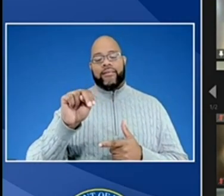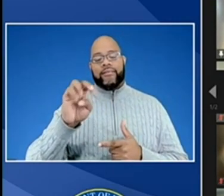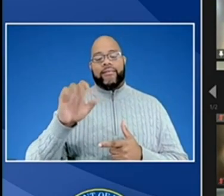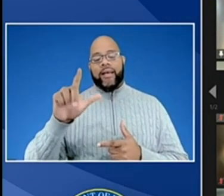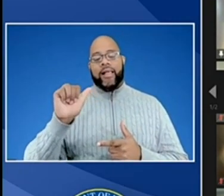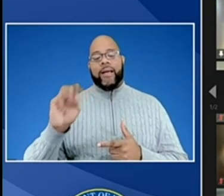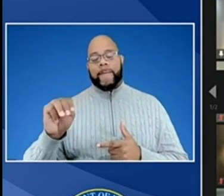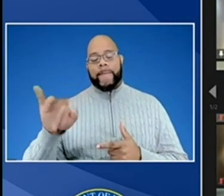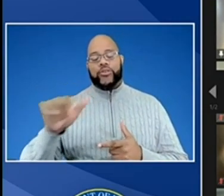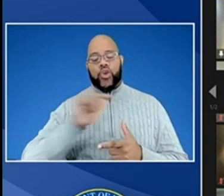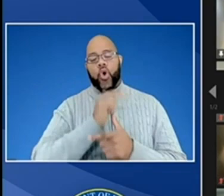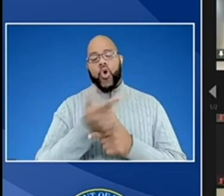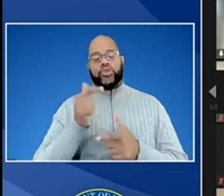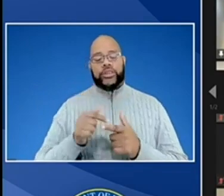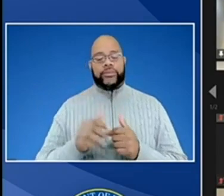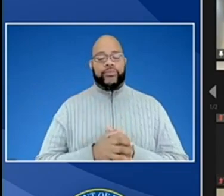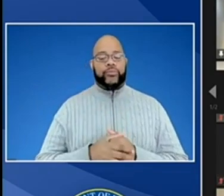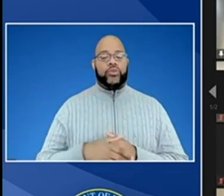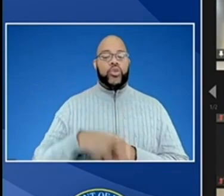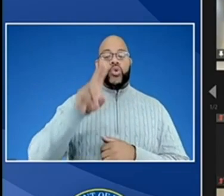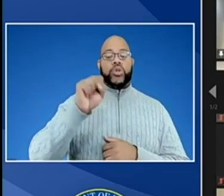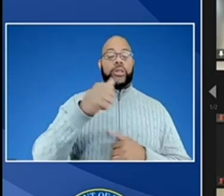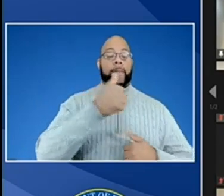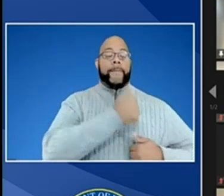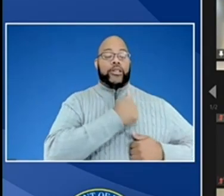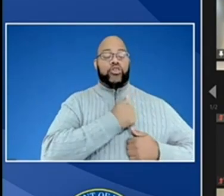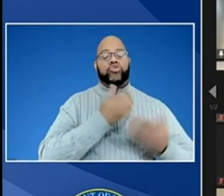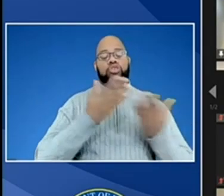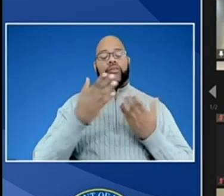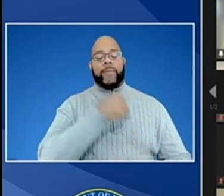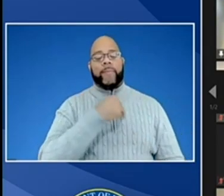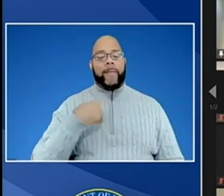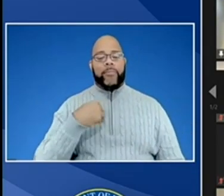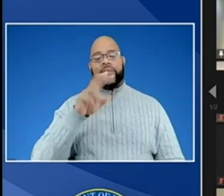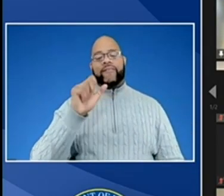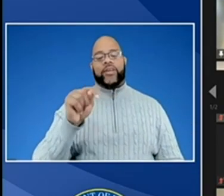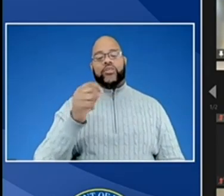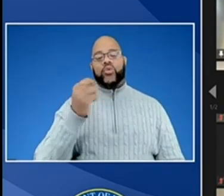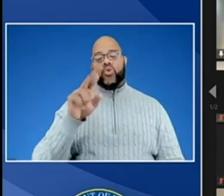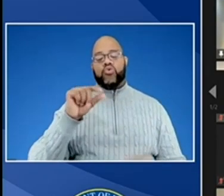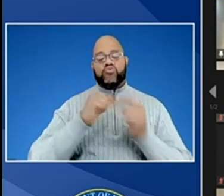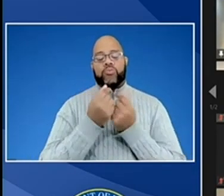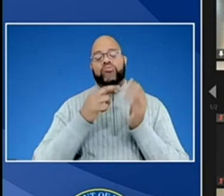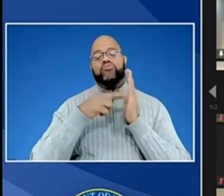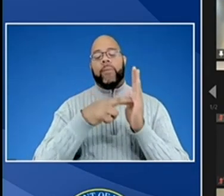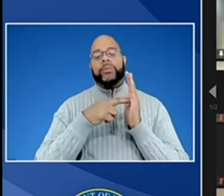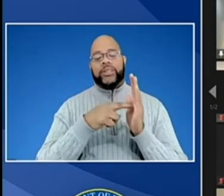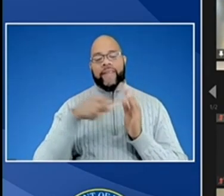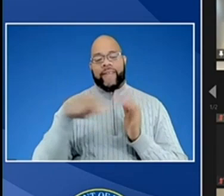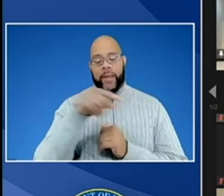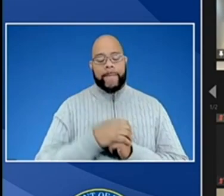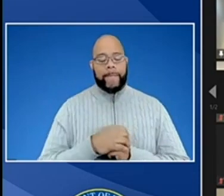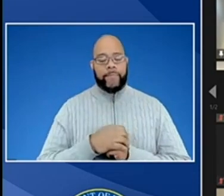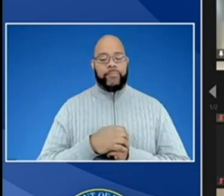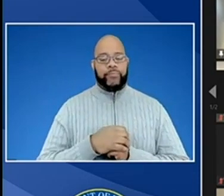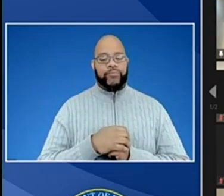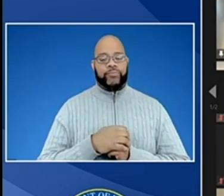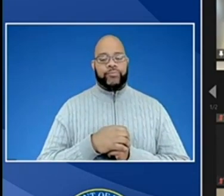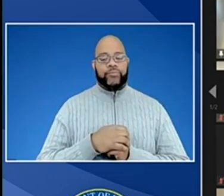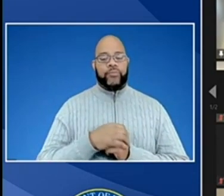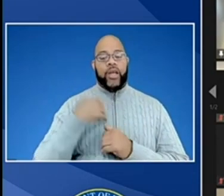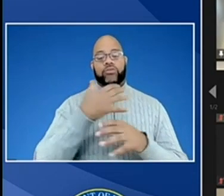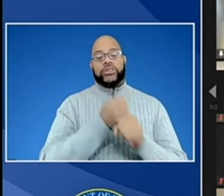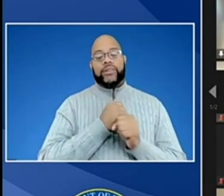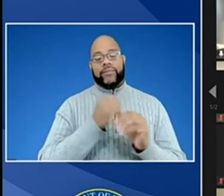Present. U.S. military service members, veterans, or groups representing them. I received